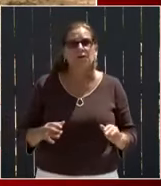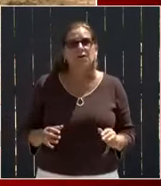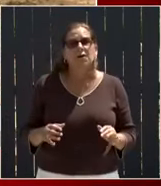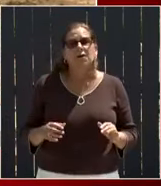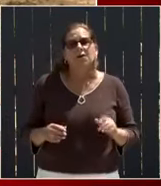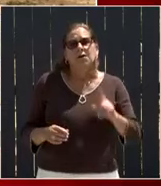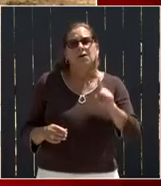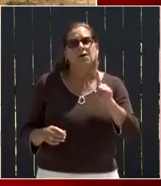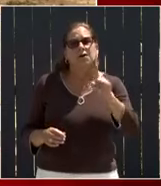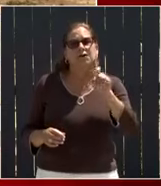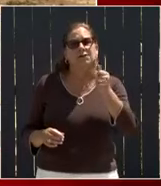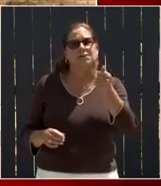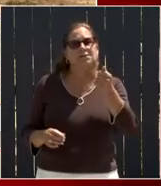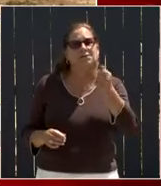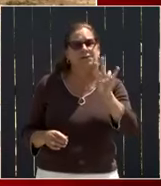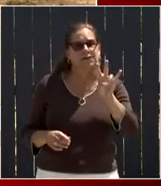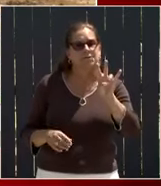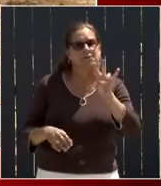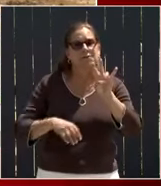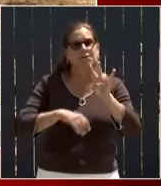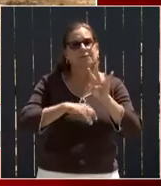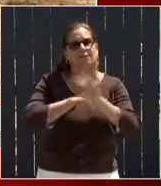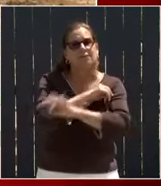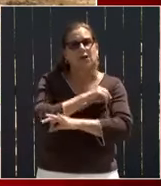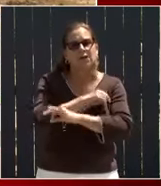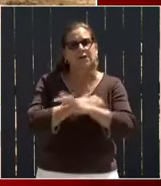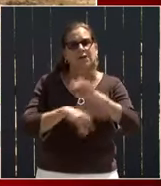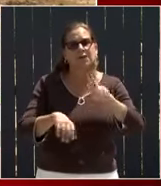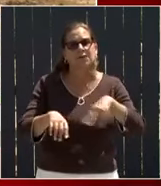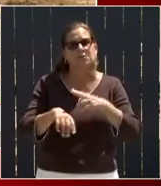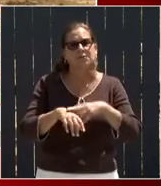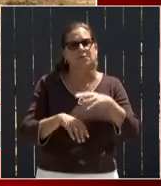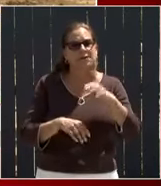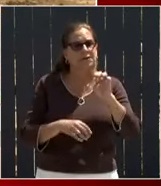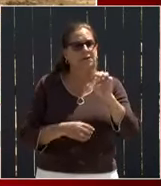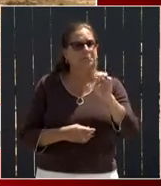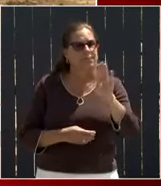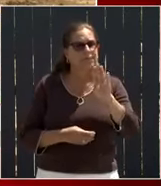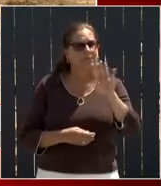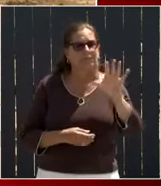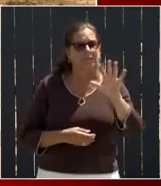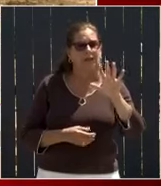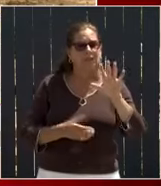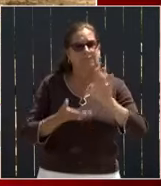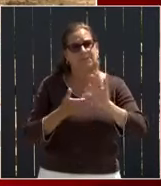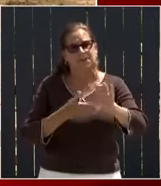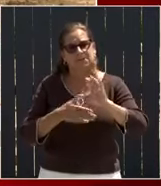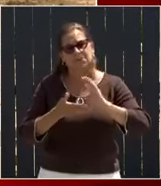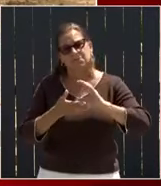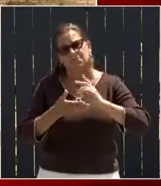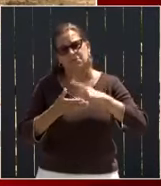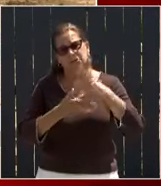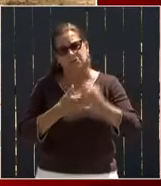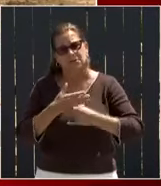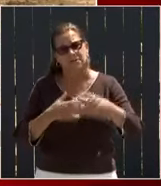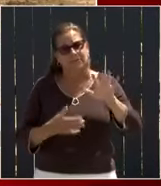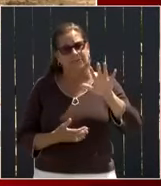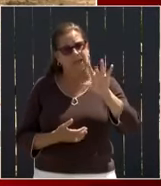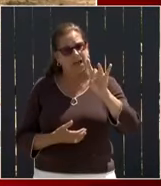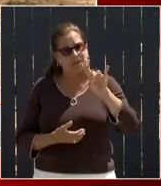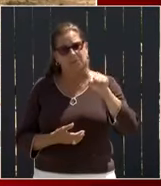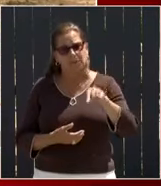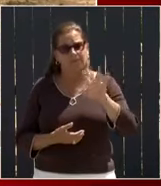foreign nationals using the EB5 Investor Program, who collectively invested $58.5 million into this project, I can say that